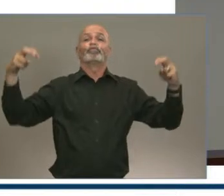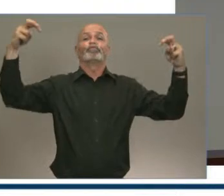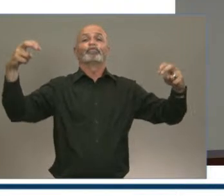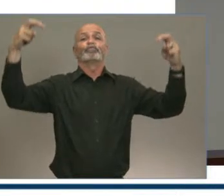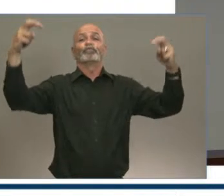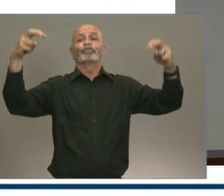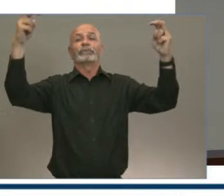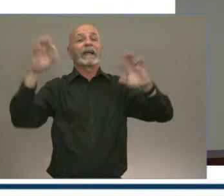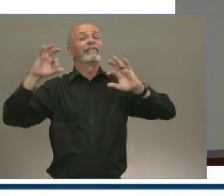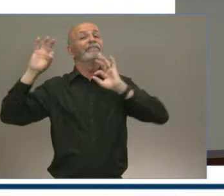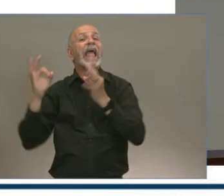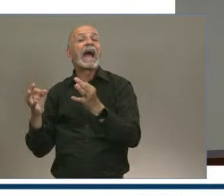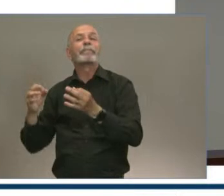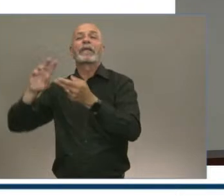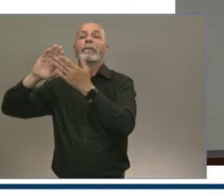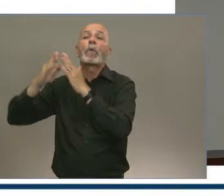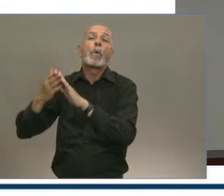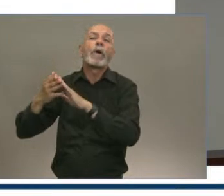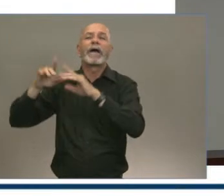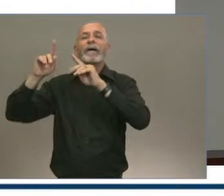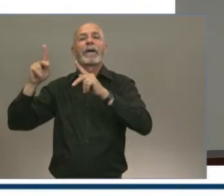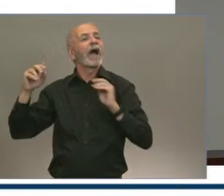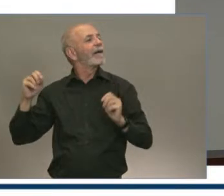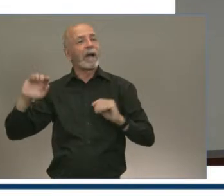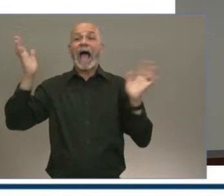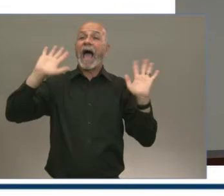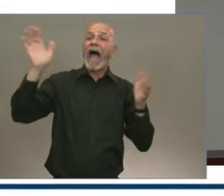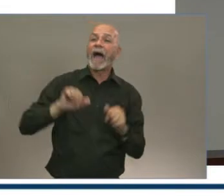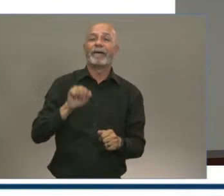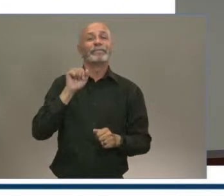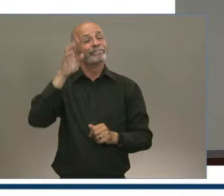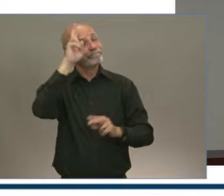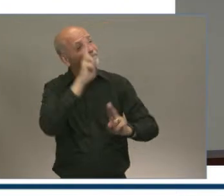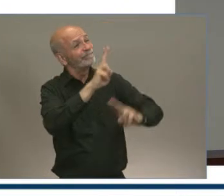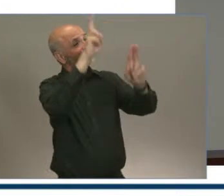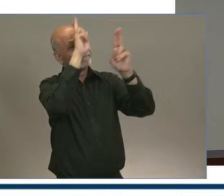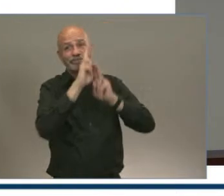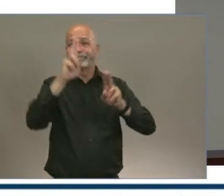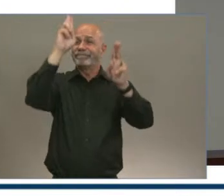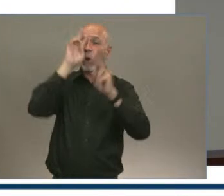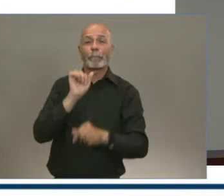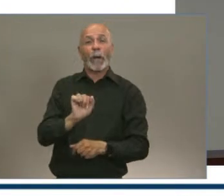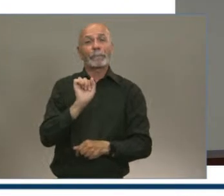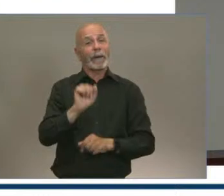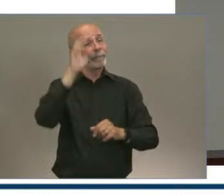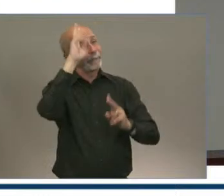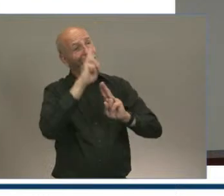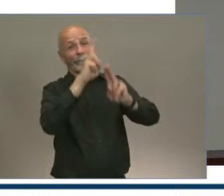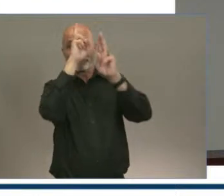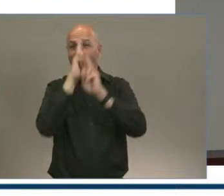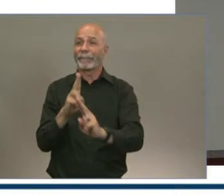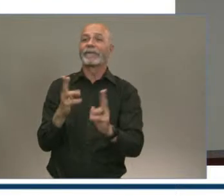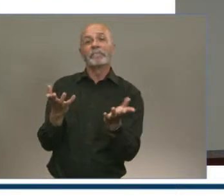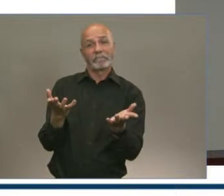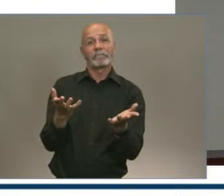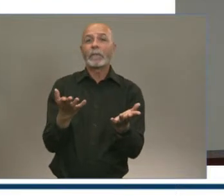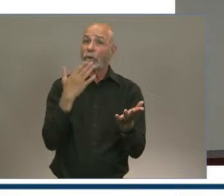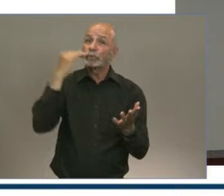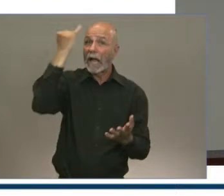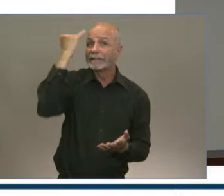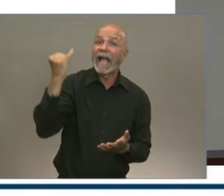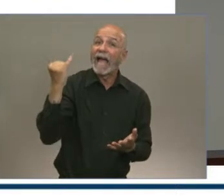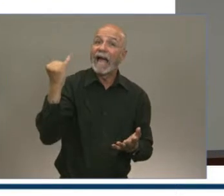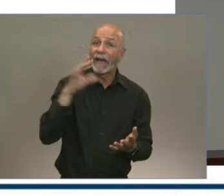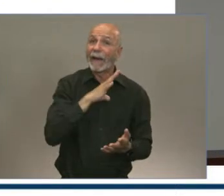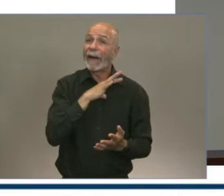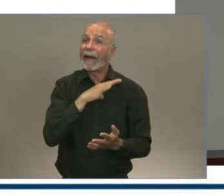and community members in their vehicles drive by to honor the graduates' accomplishments. It's a great idea, and I'm sure the people